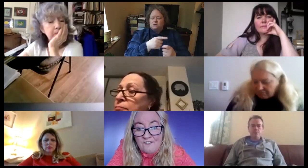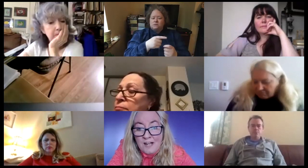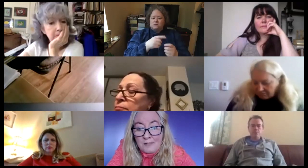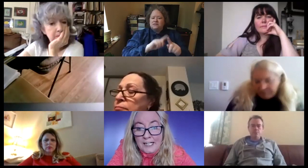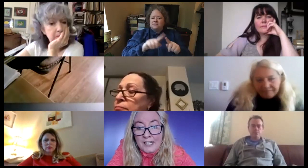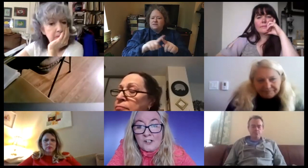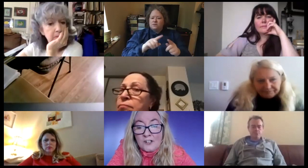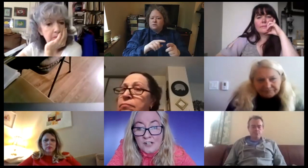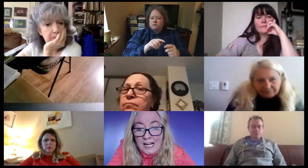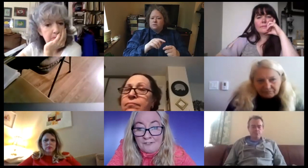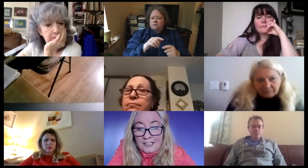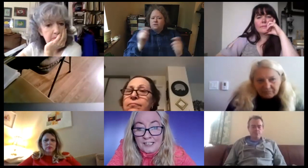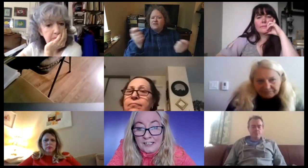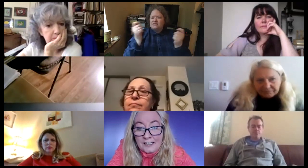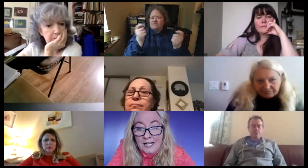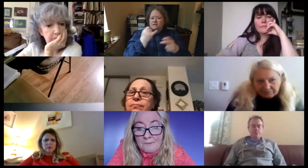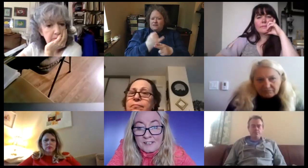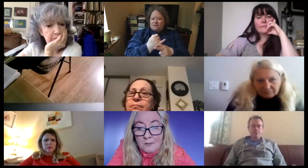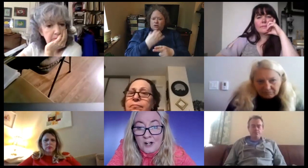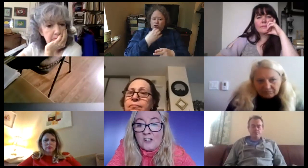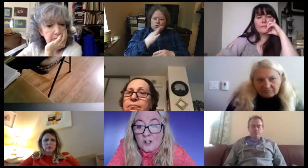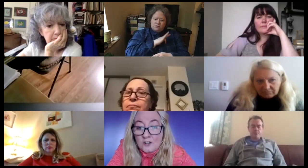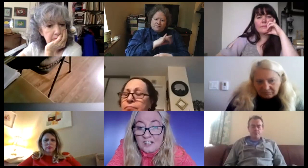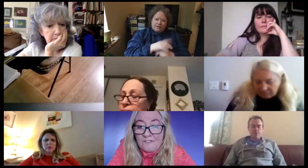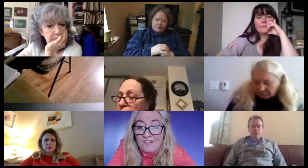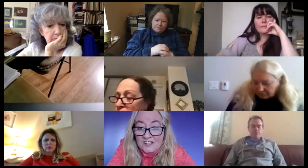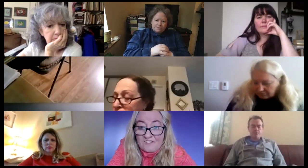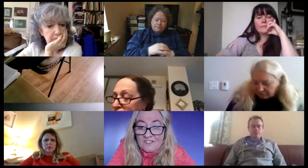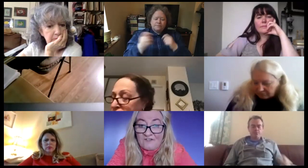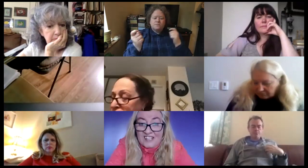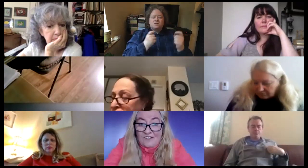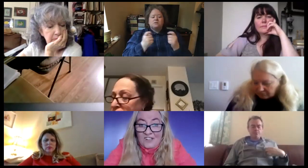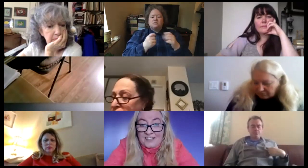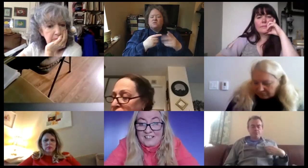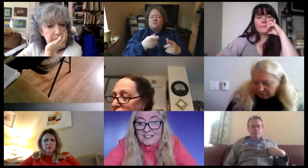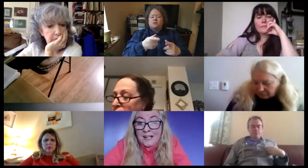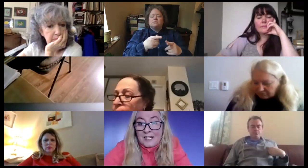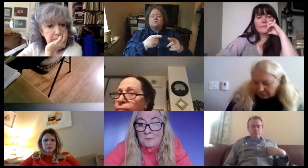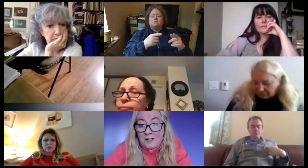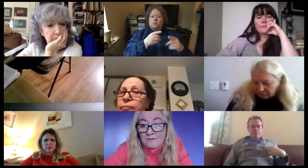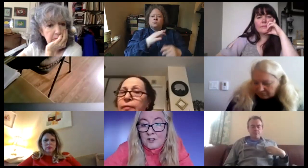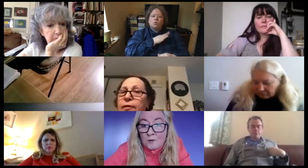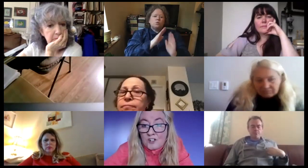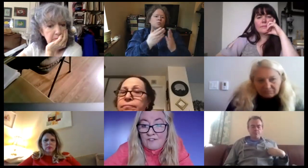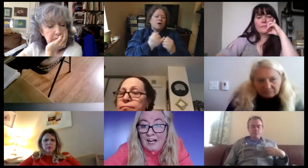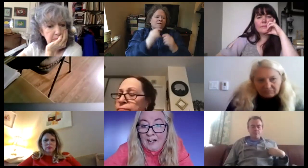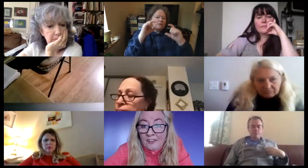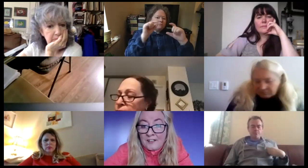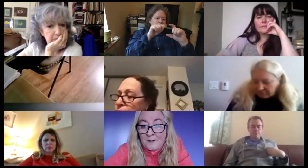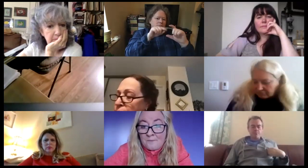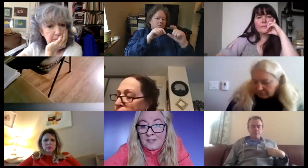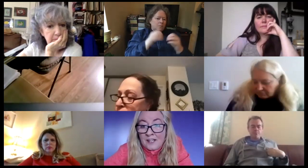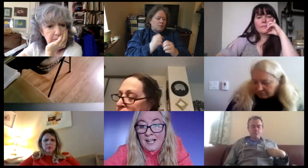join the family to have the celebration, you know, the different festivities as part of the Jewish faith.